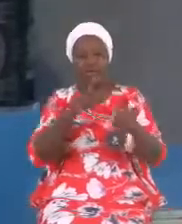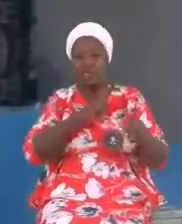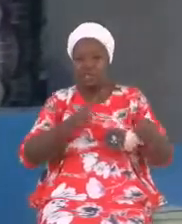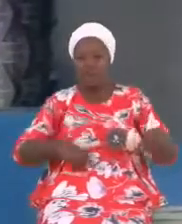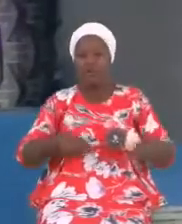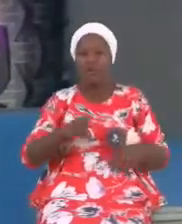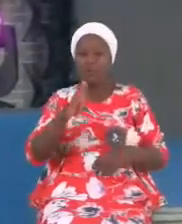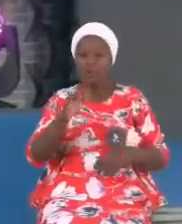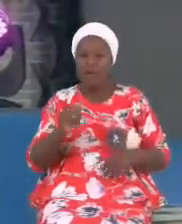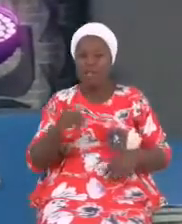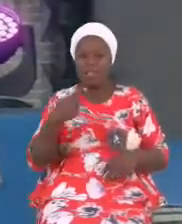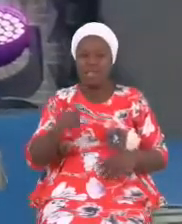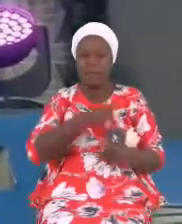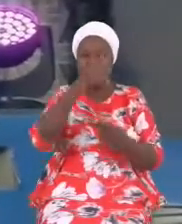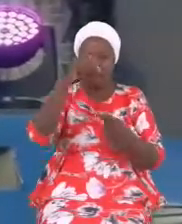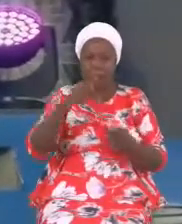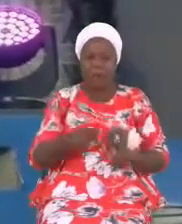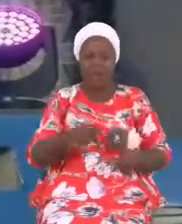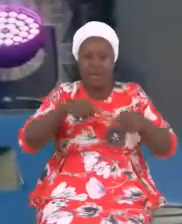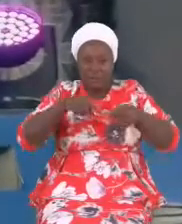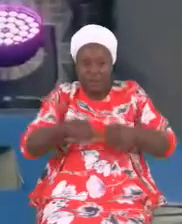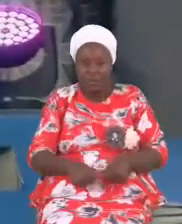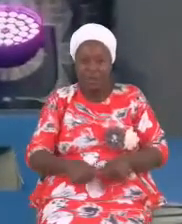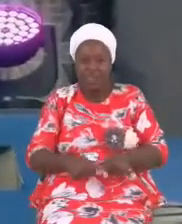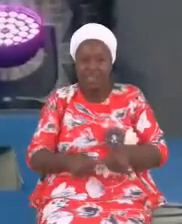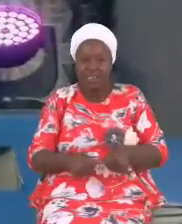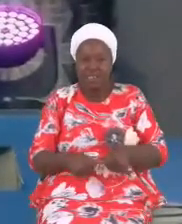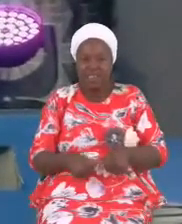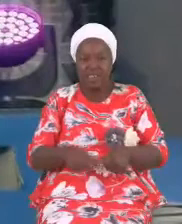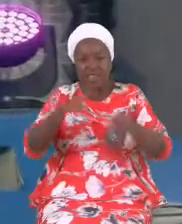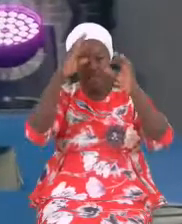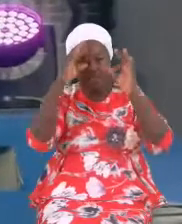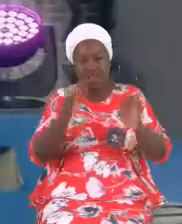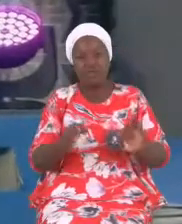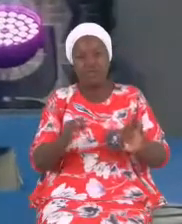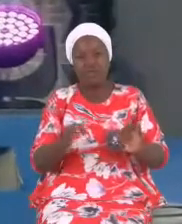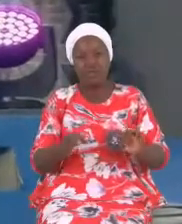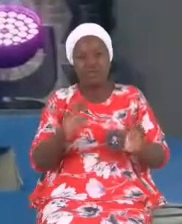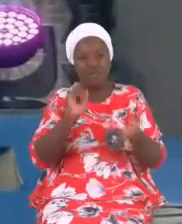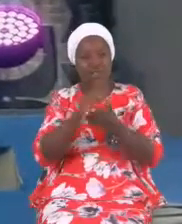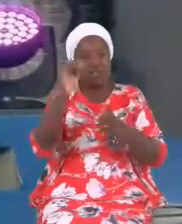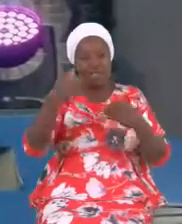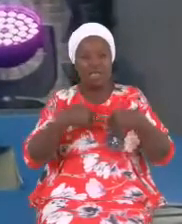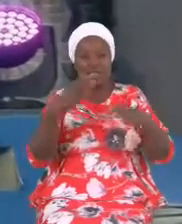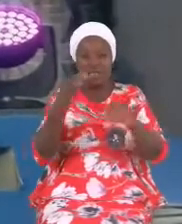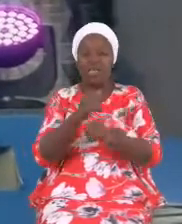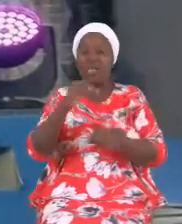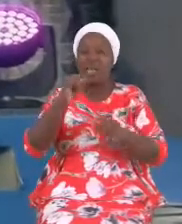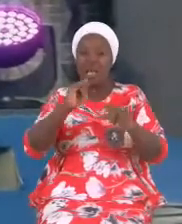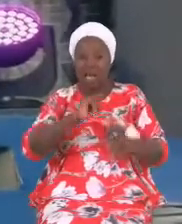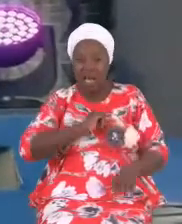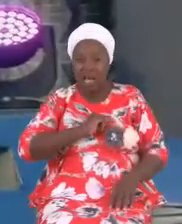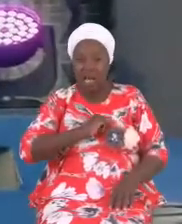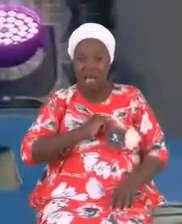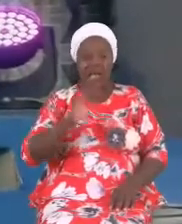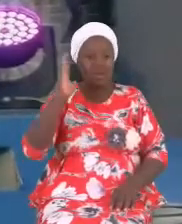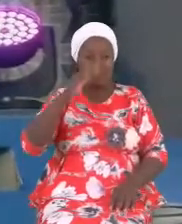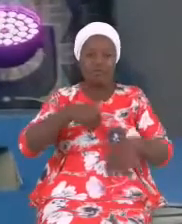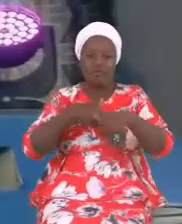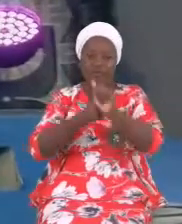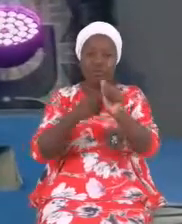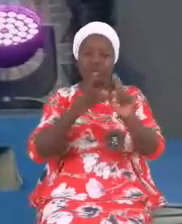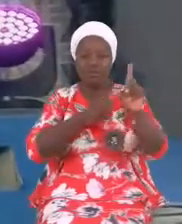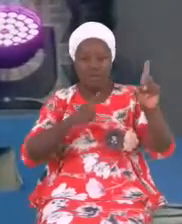the permanent, perpetual decision he has taken. I will follow the Lord. He